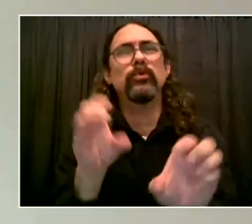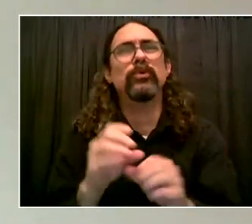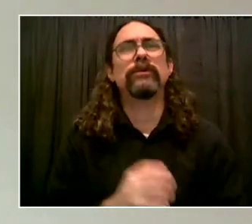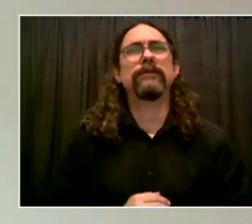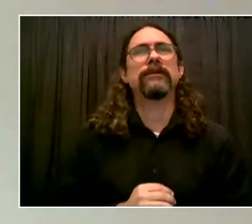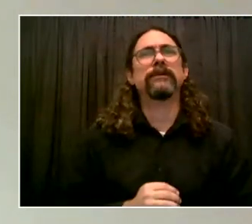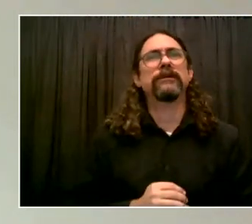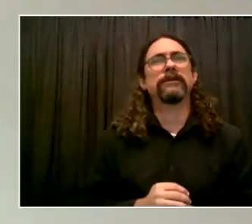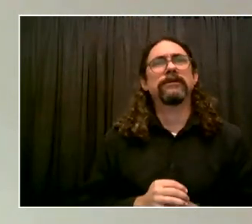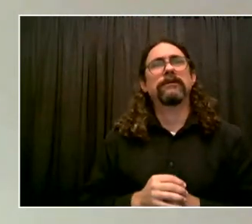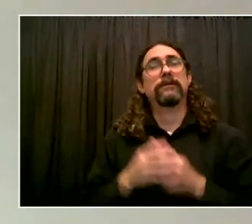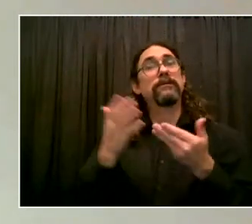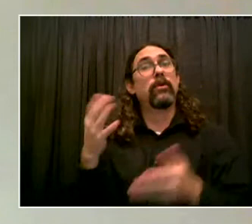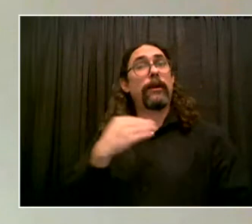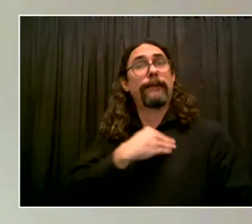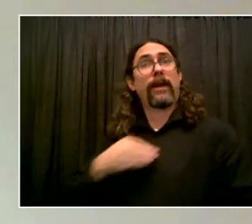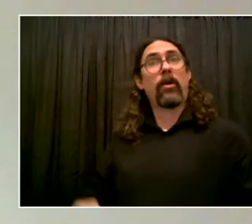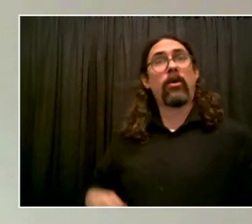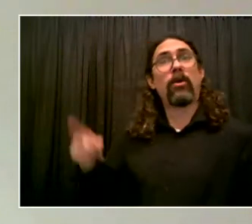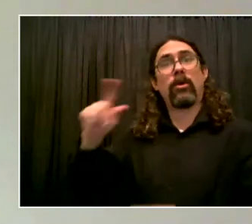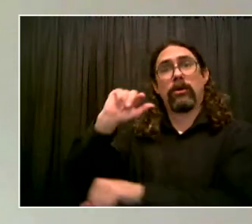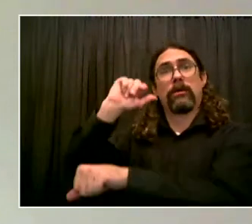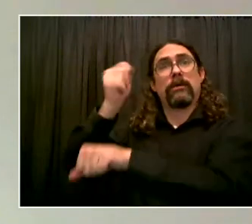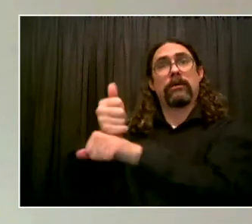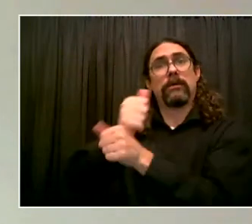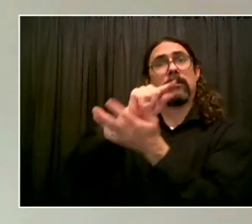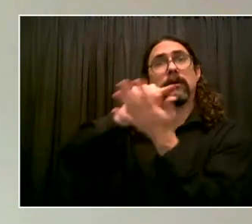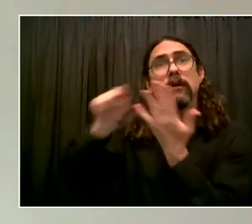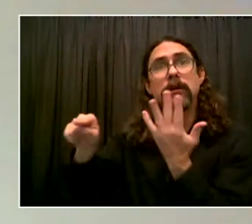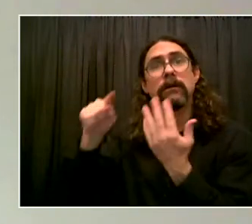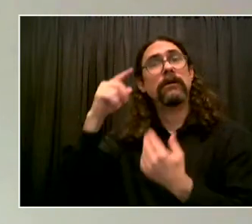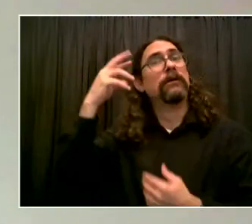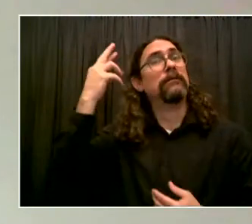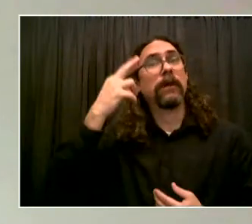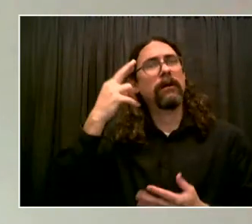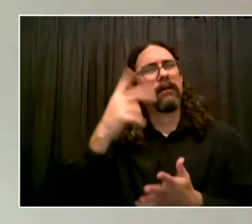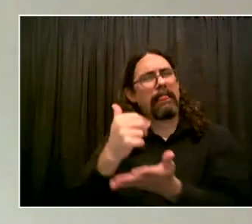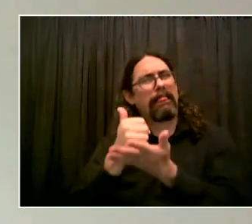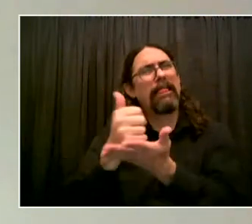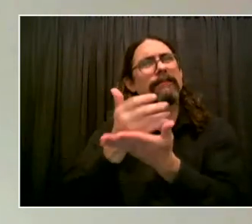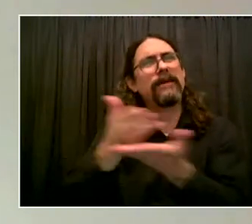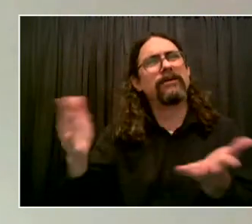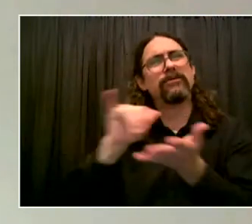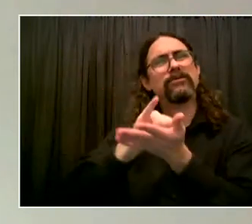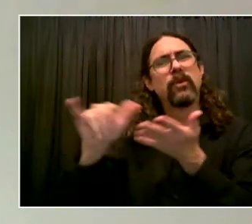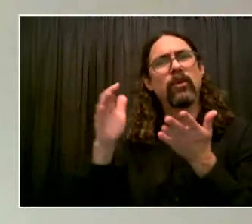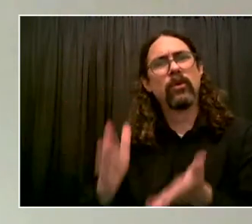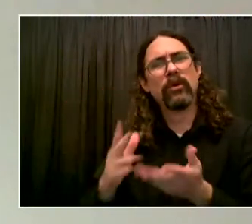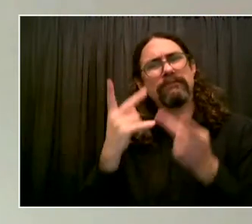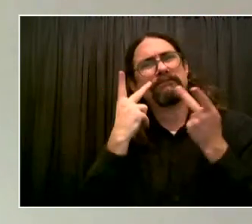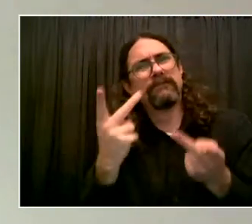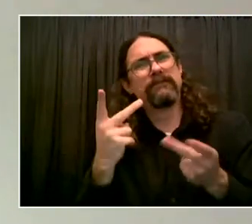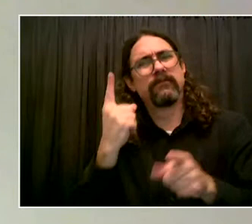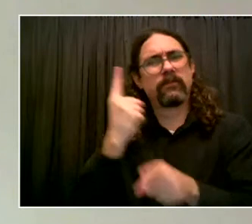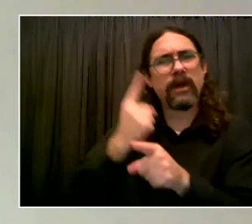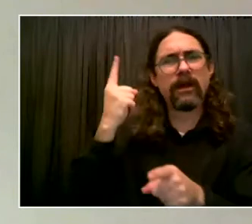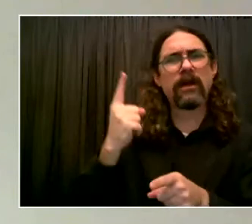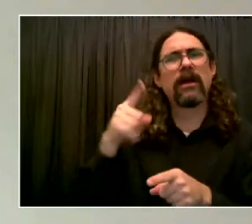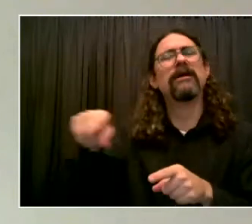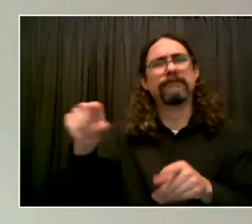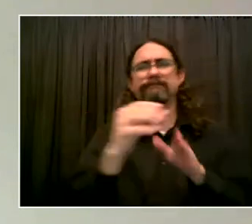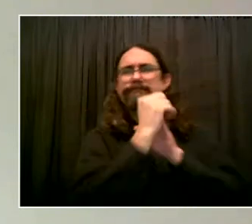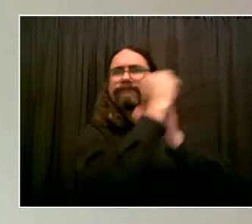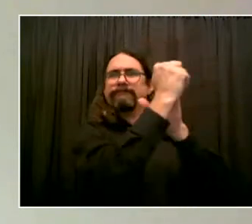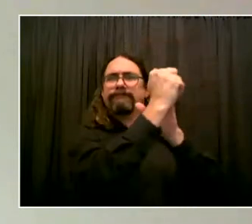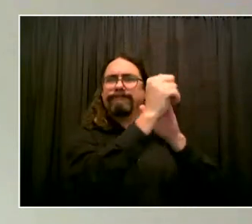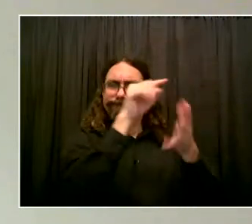first, to show people the way that we're going to get out of this dark time that we've all been struggling through. I